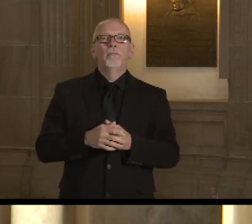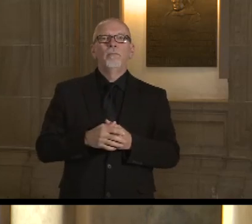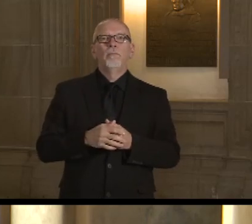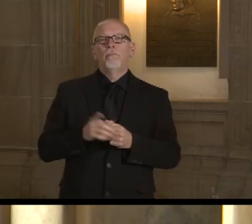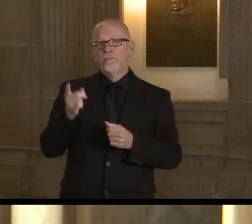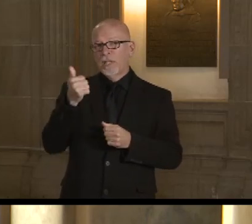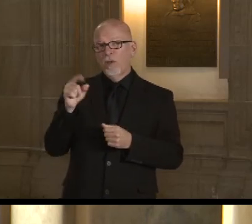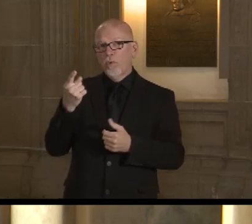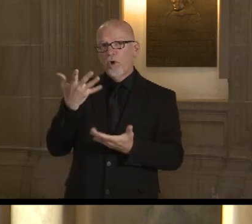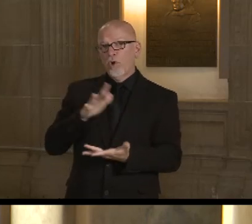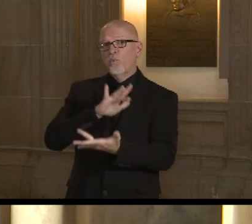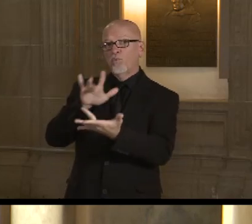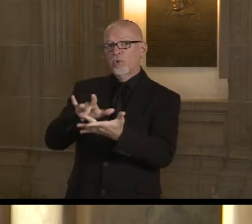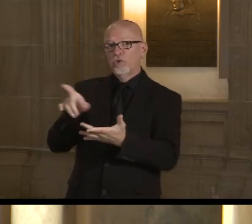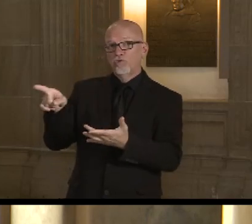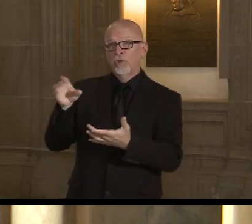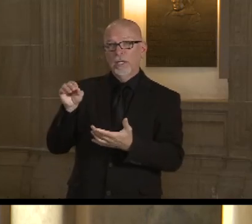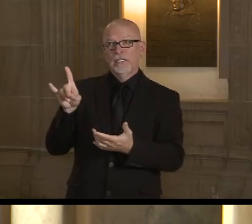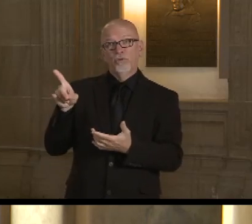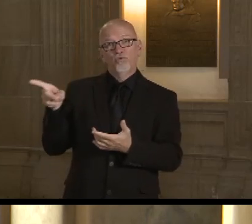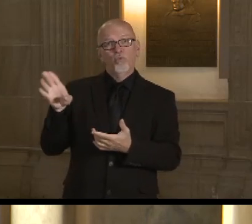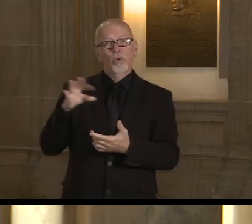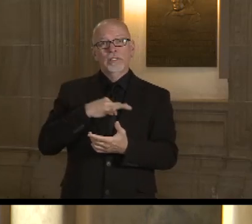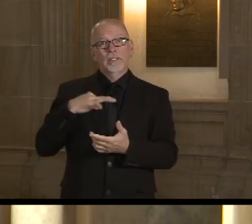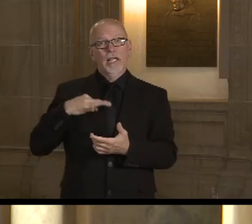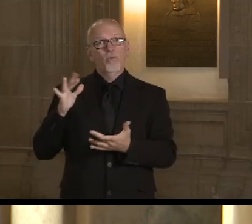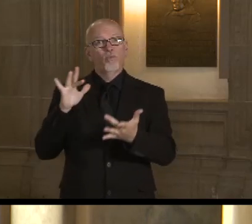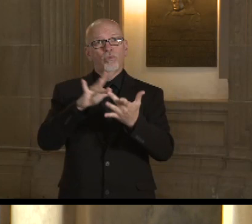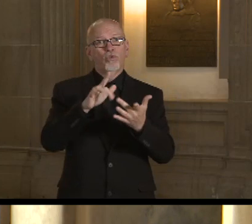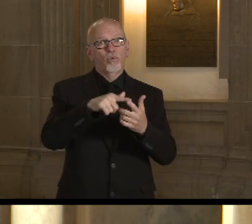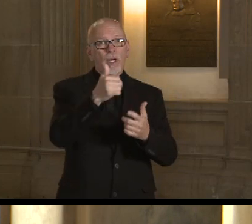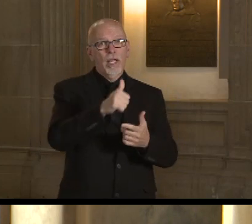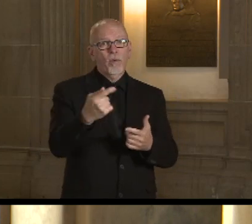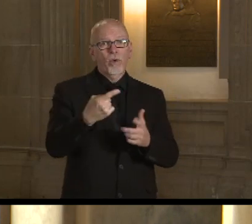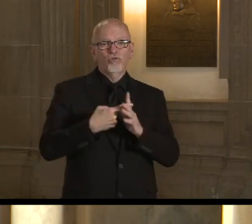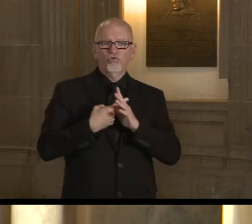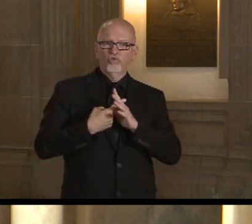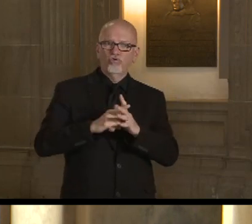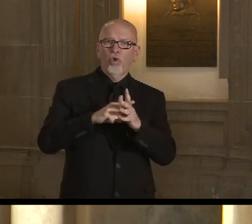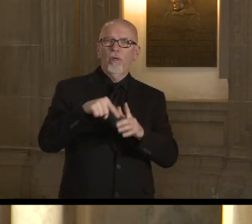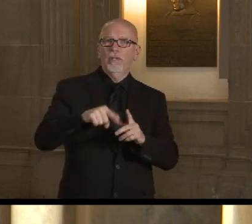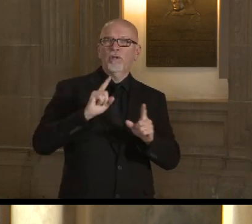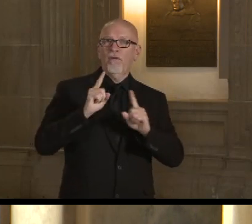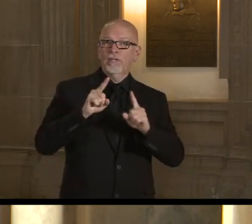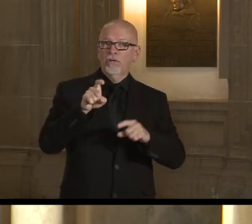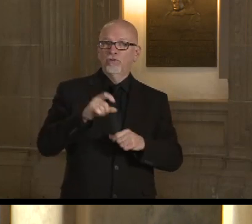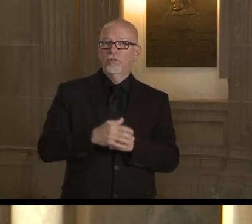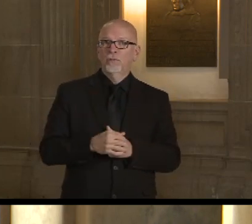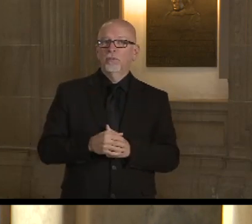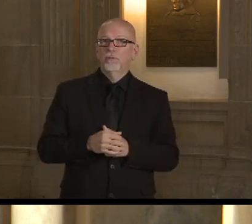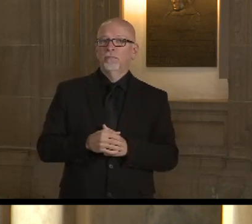Has anybody reached out to you, and have you or your staff reached out to anybody to start these conversations?